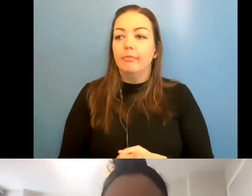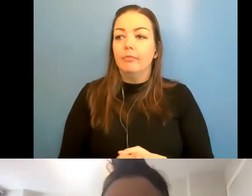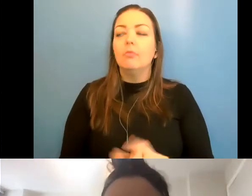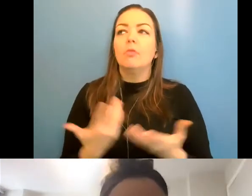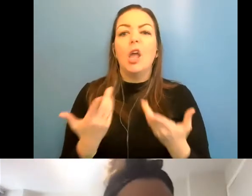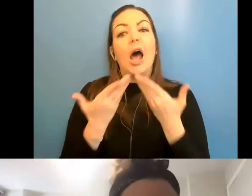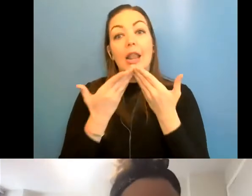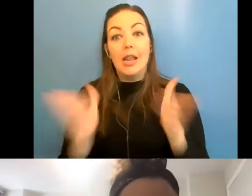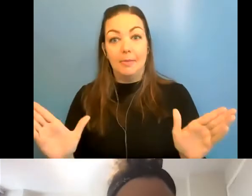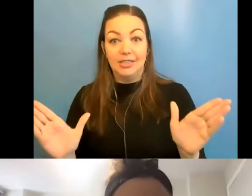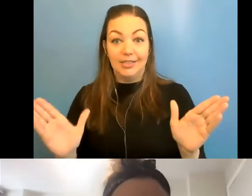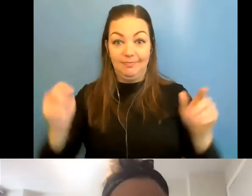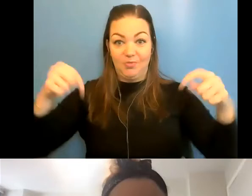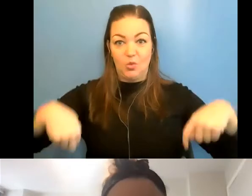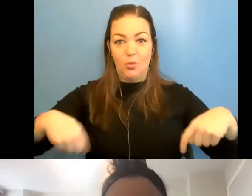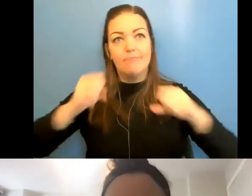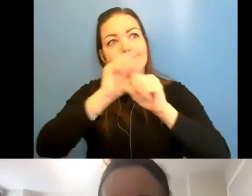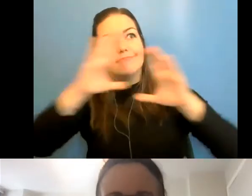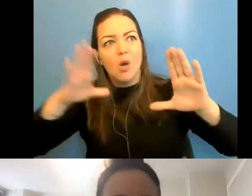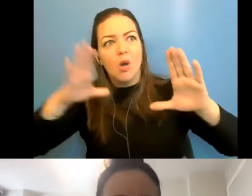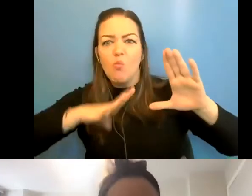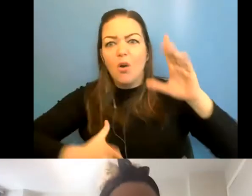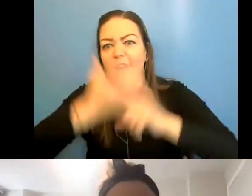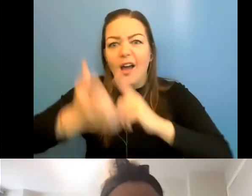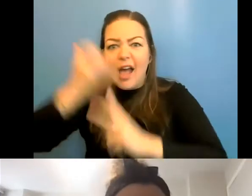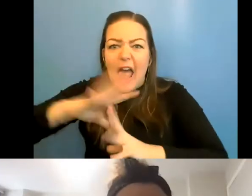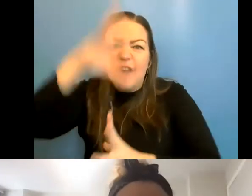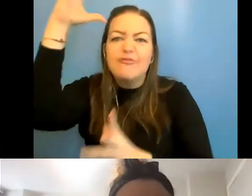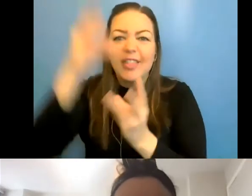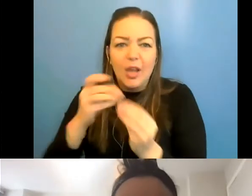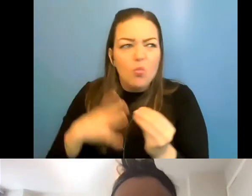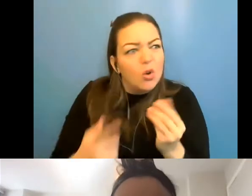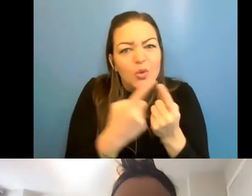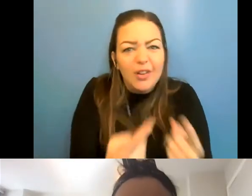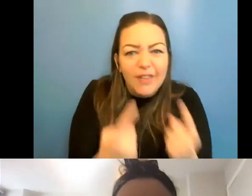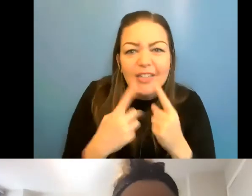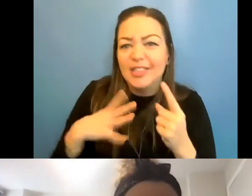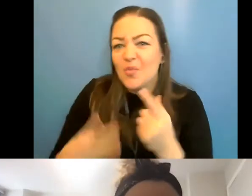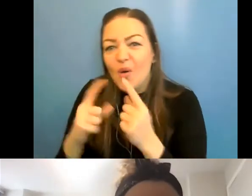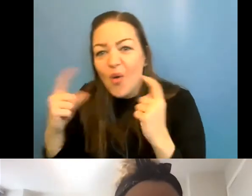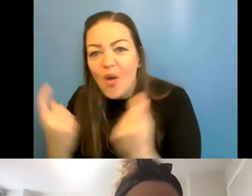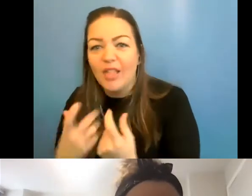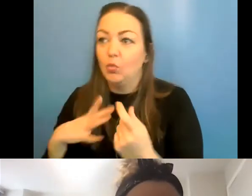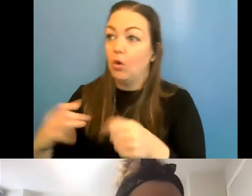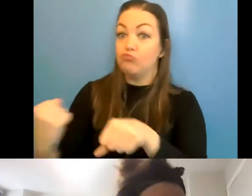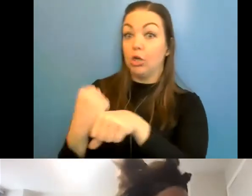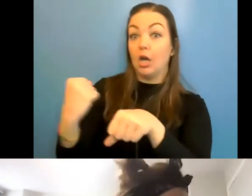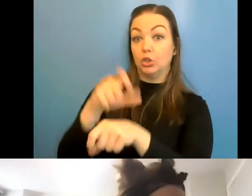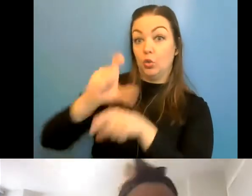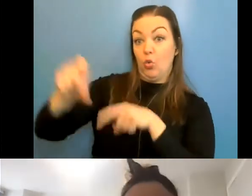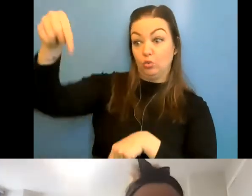do everything. We'd love to go into universities and really build on what Jo was saying, maybe go into production courses, try and